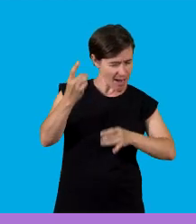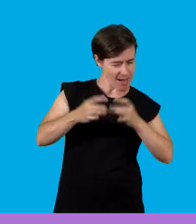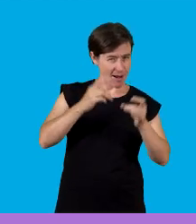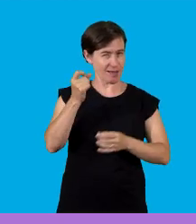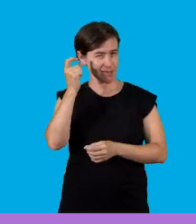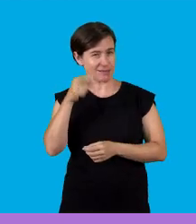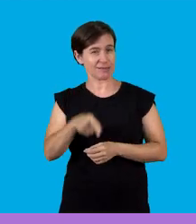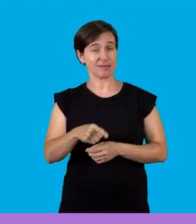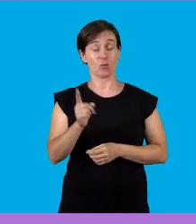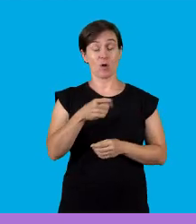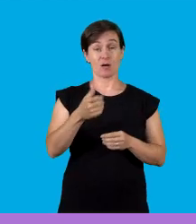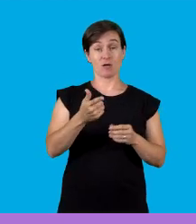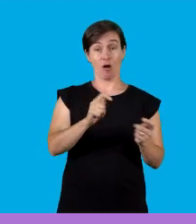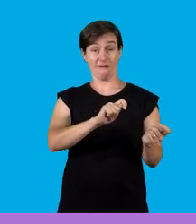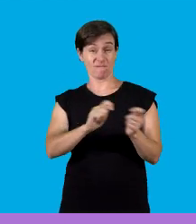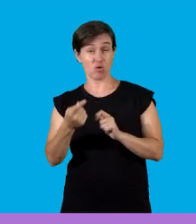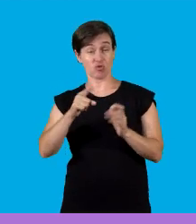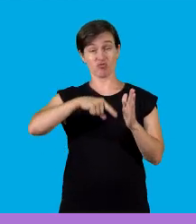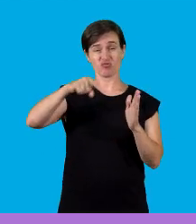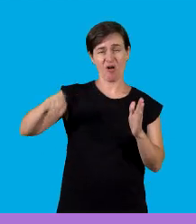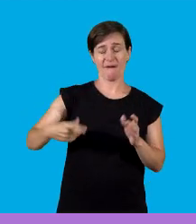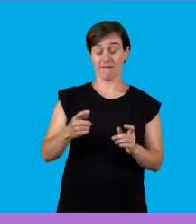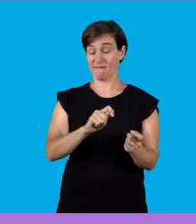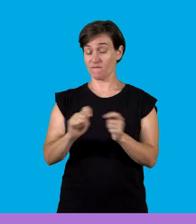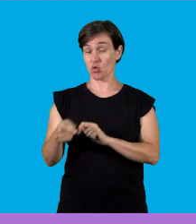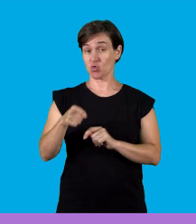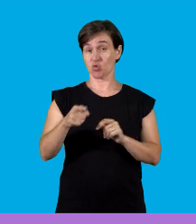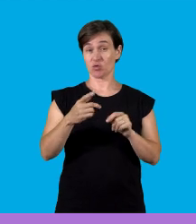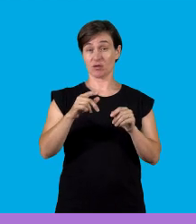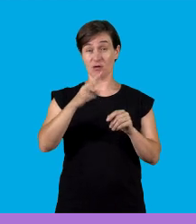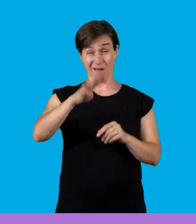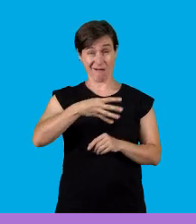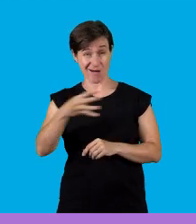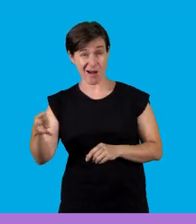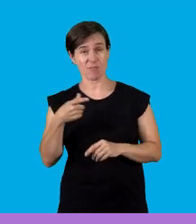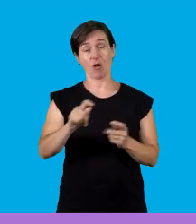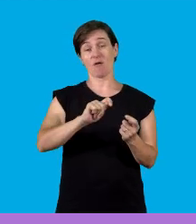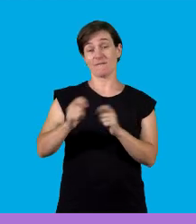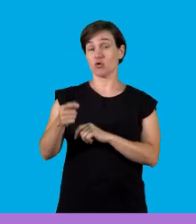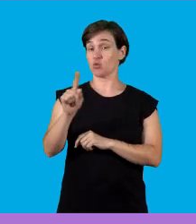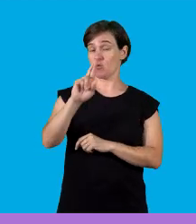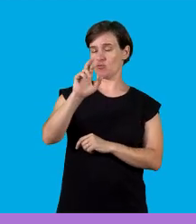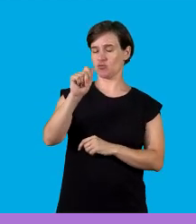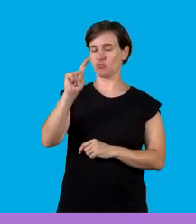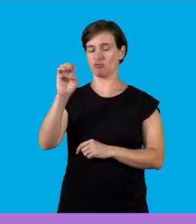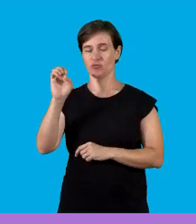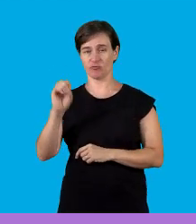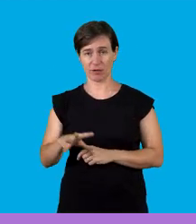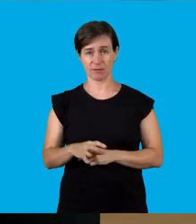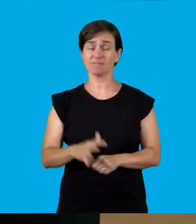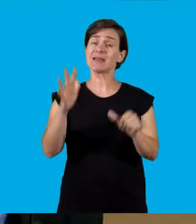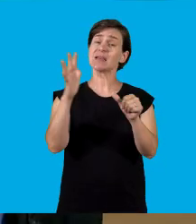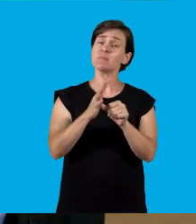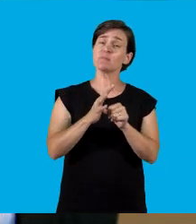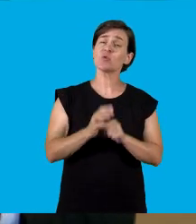as well as interpret conversion graphs, conversion tables, and conversion rates. Also important is